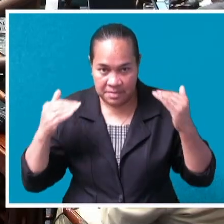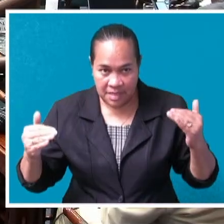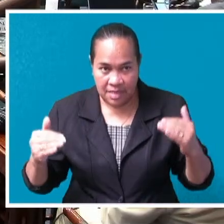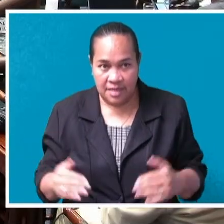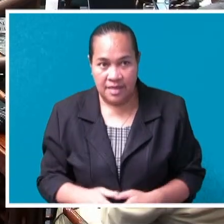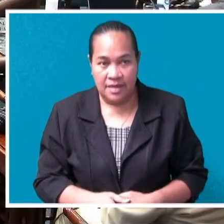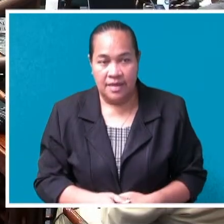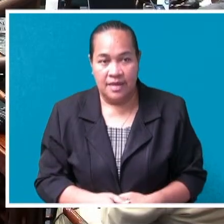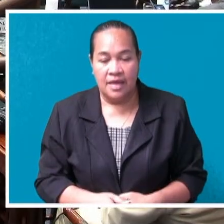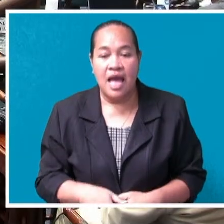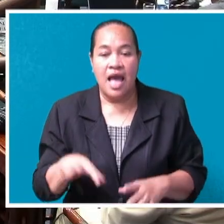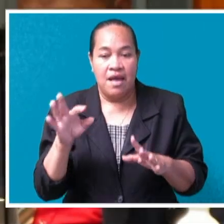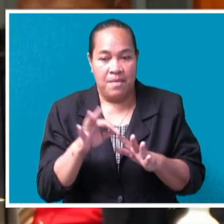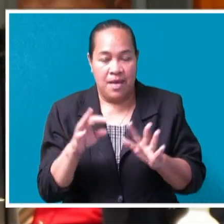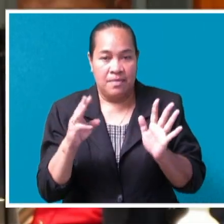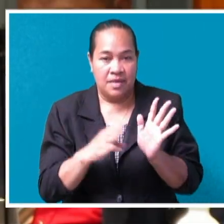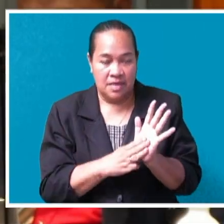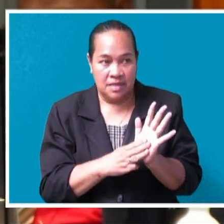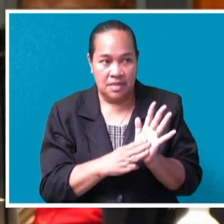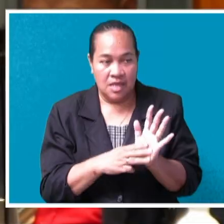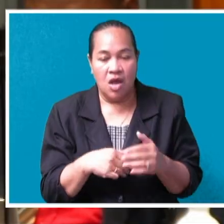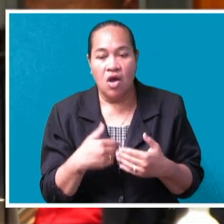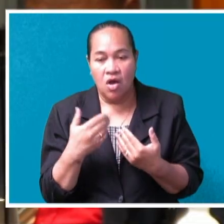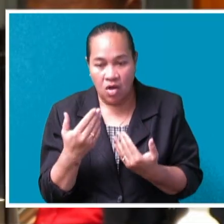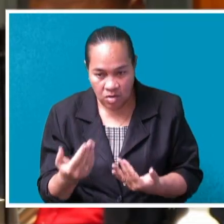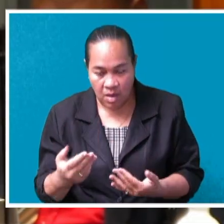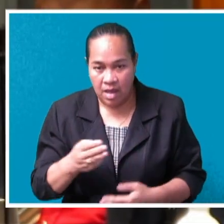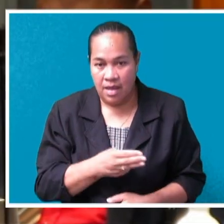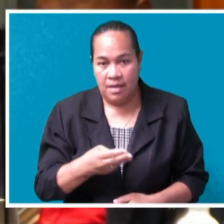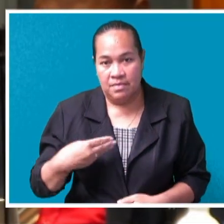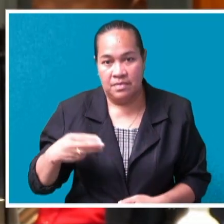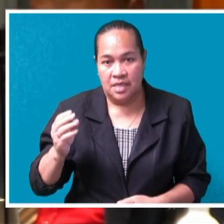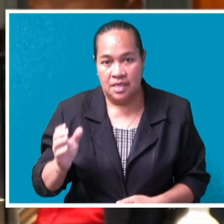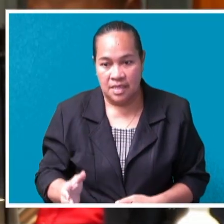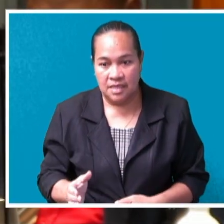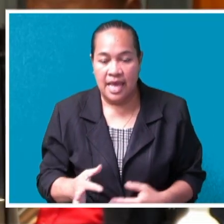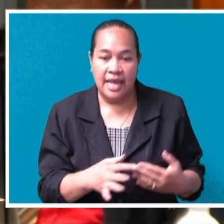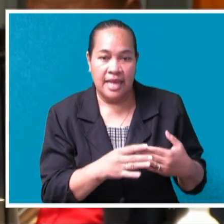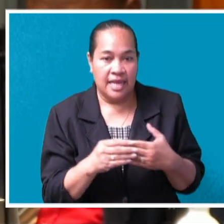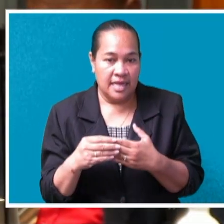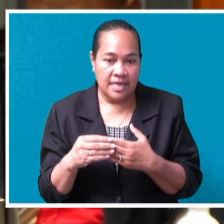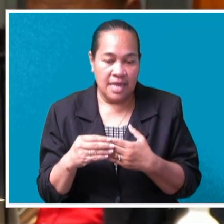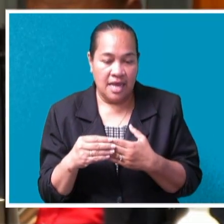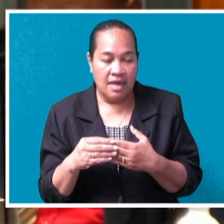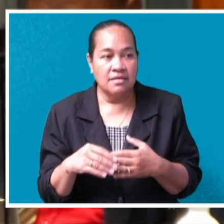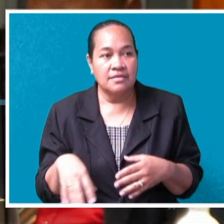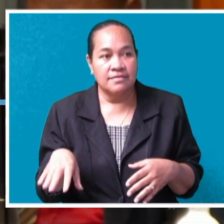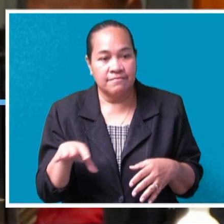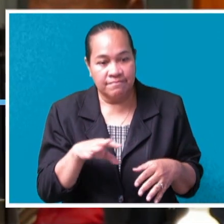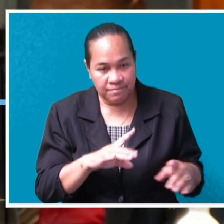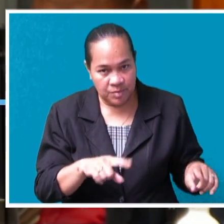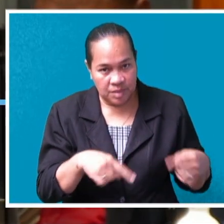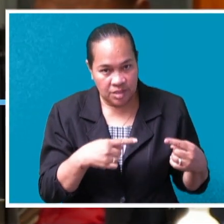the Honourable Prime Minister, Honourable Ministers, the Honourable Leader of the Opposition, Honourable